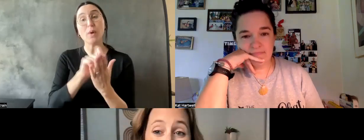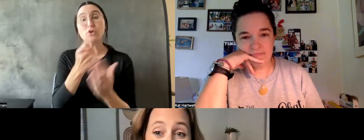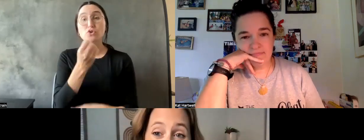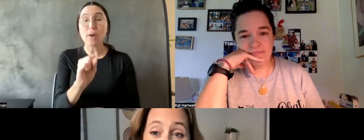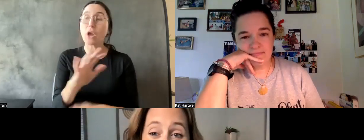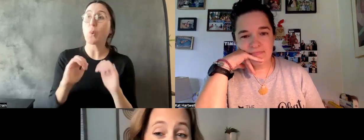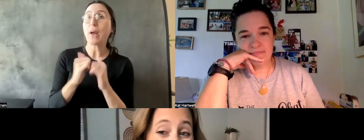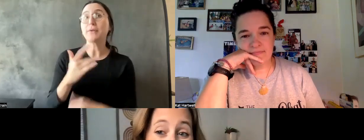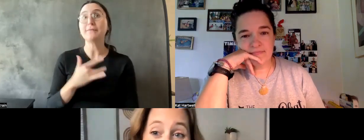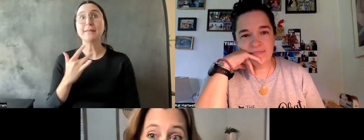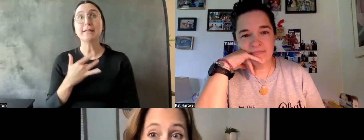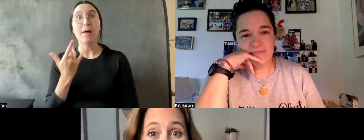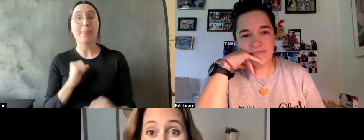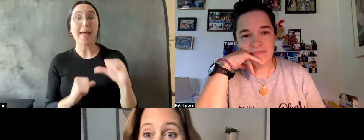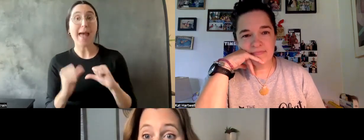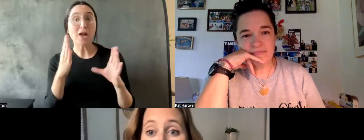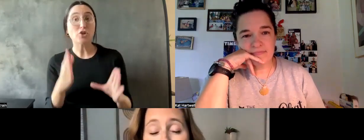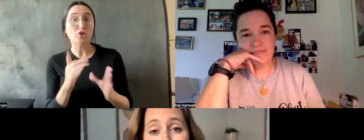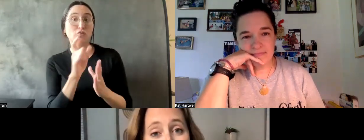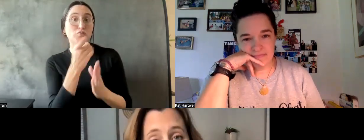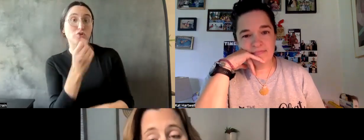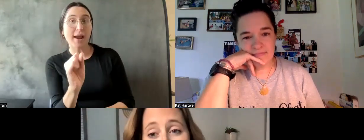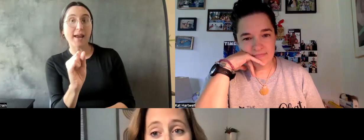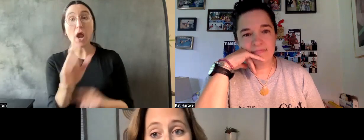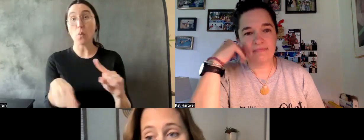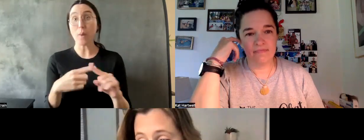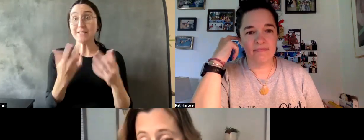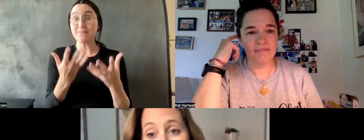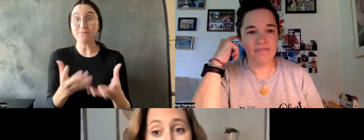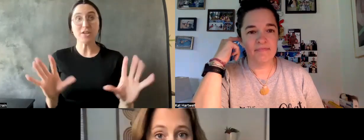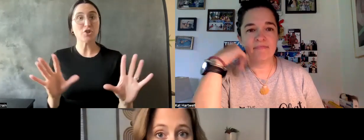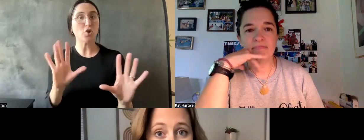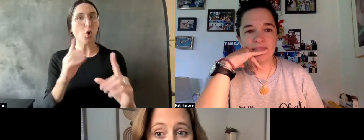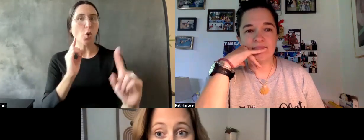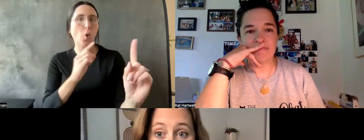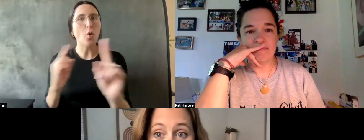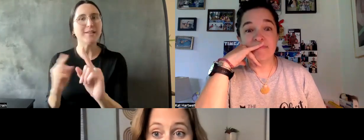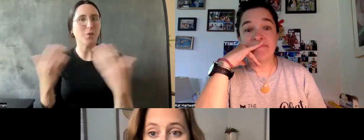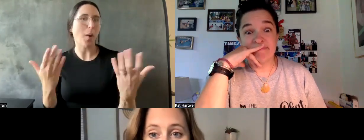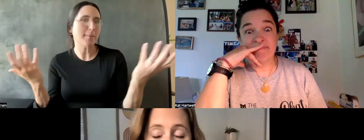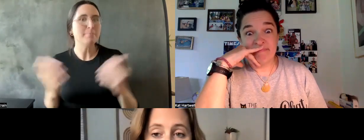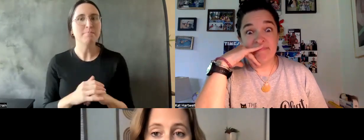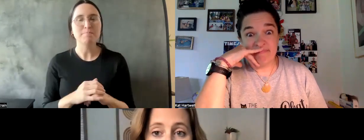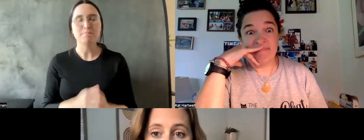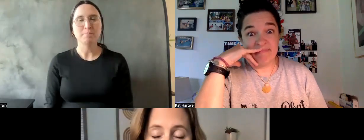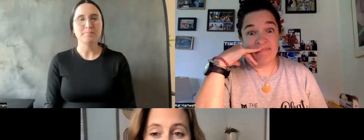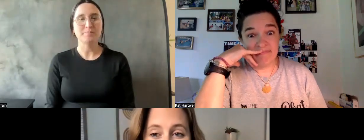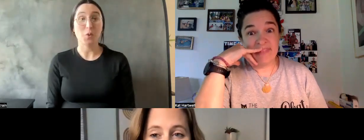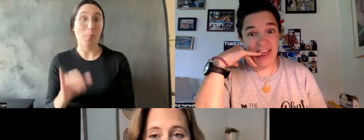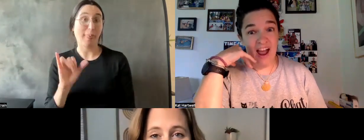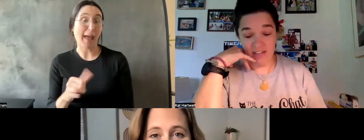what projects they hope to get back on once everything is settled and everybody's getting the compensation that they deserve.